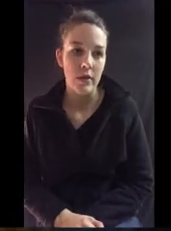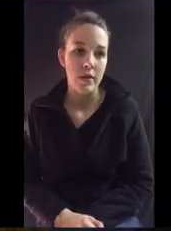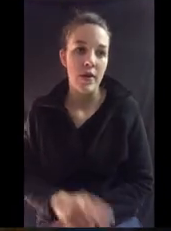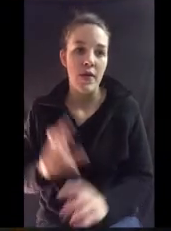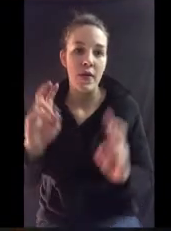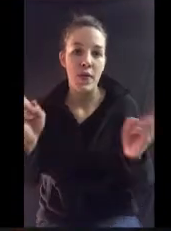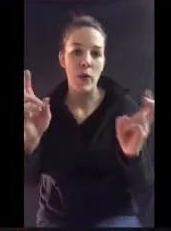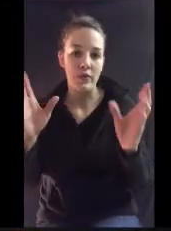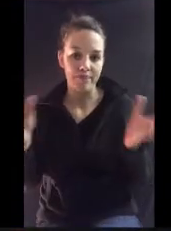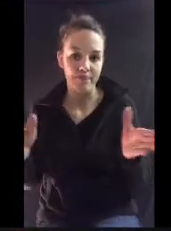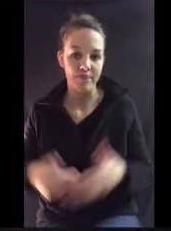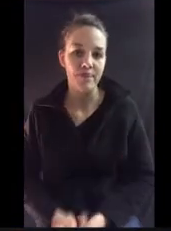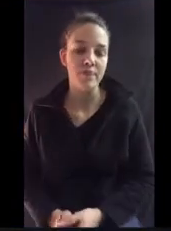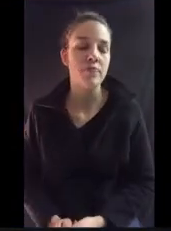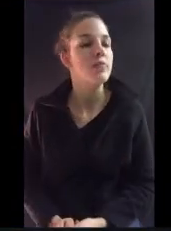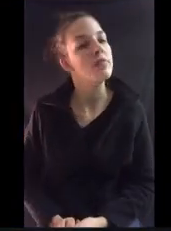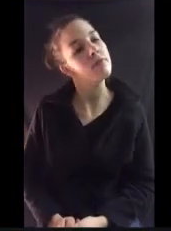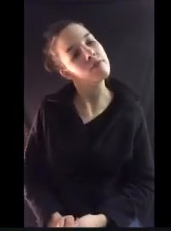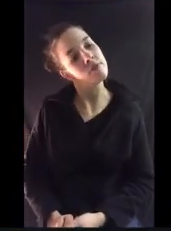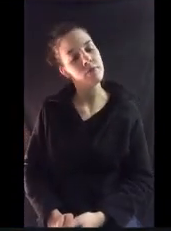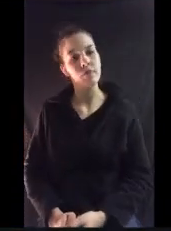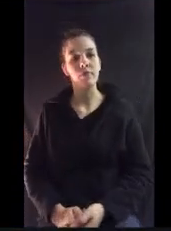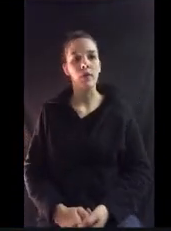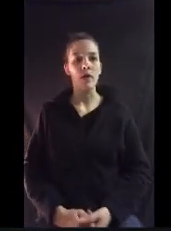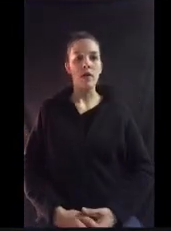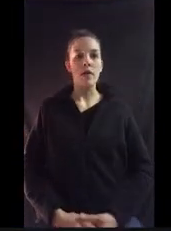response, end quote.